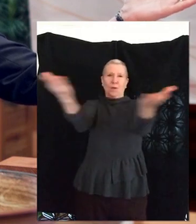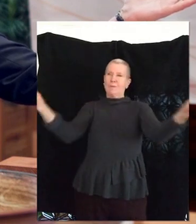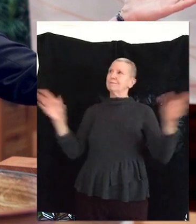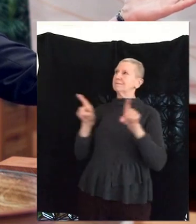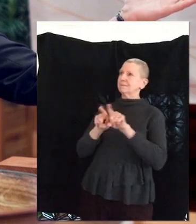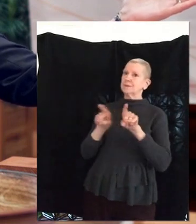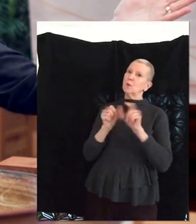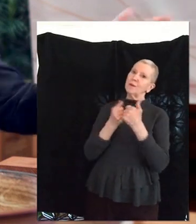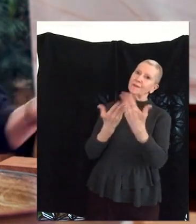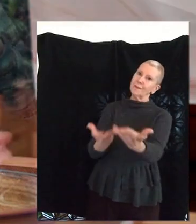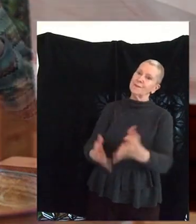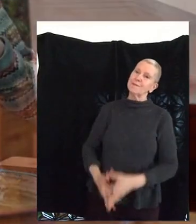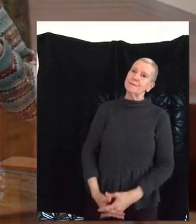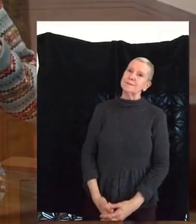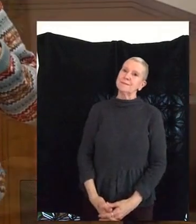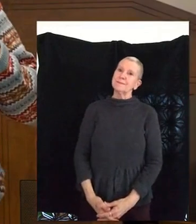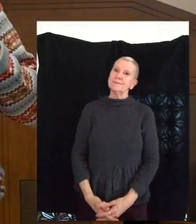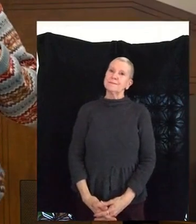And also with you.